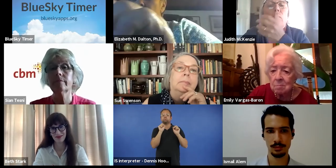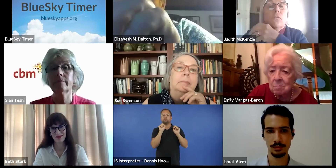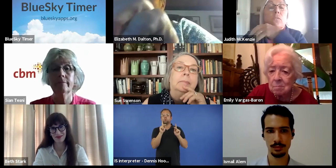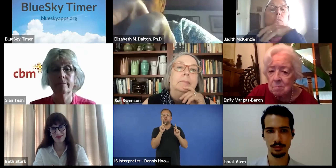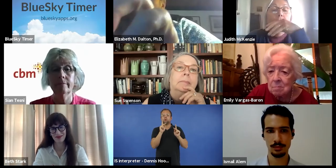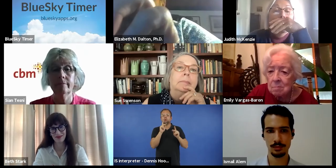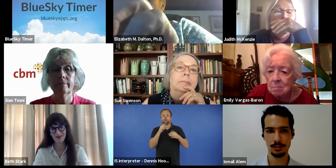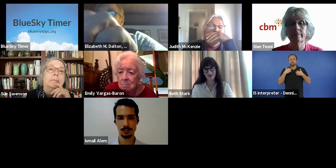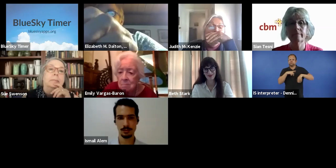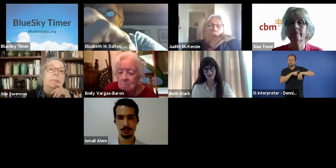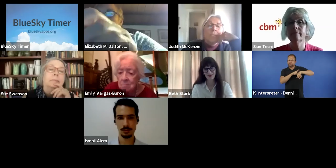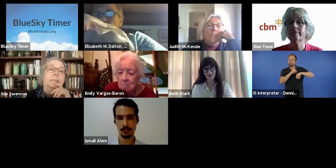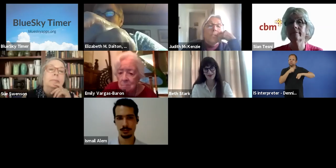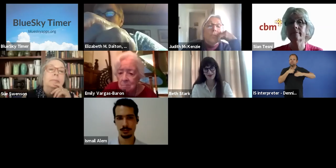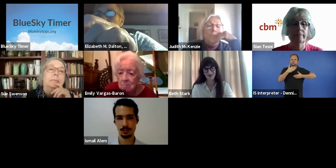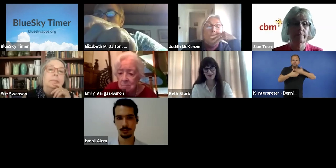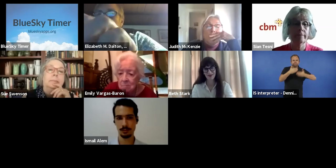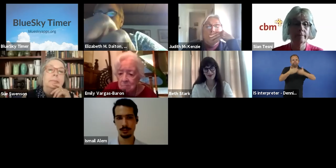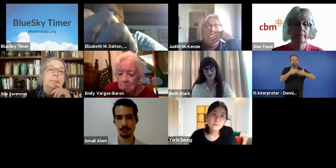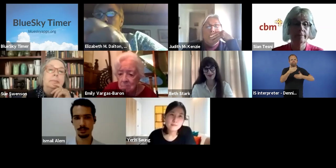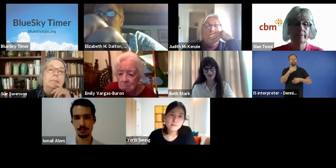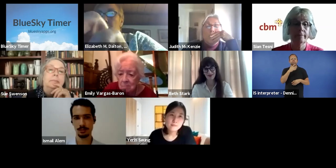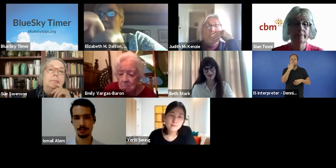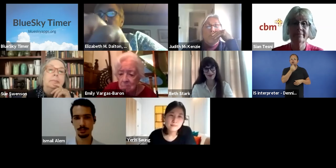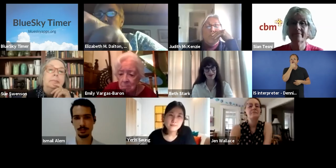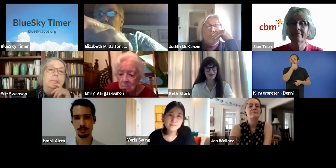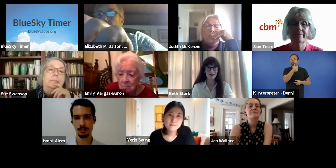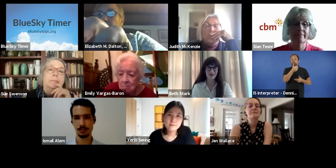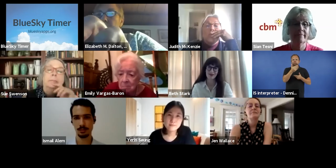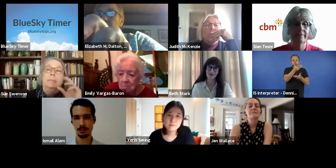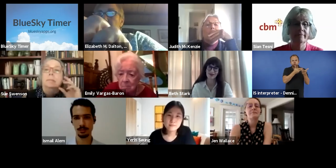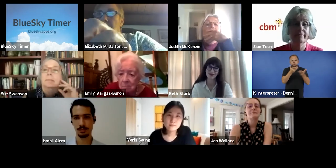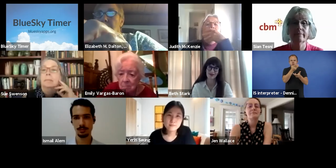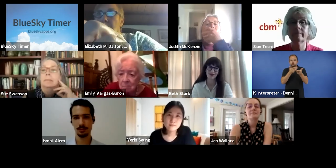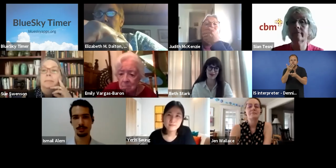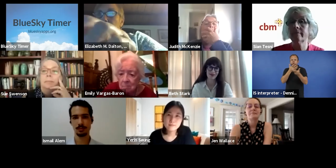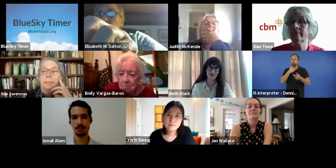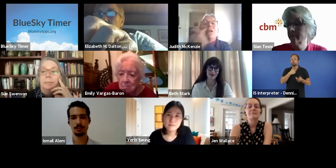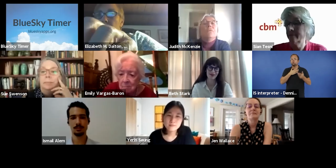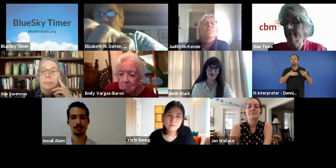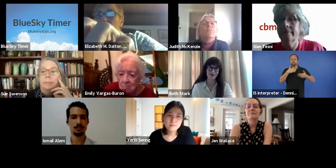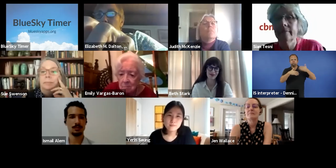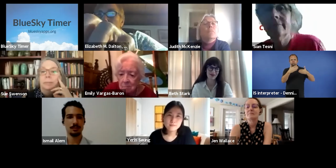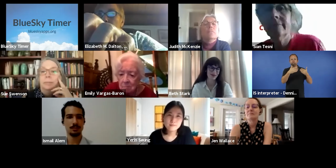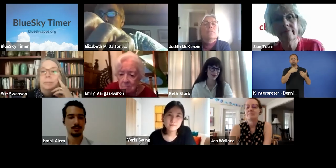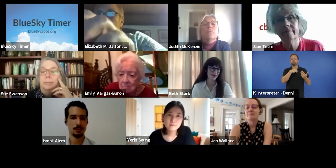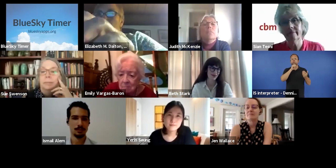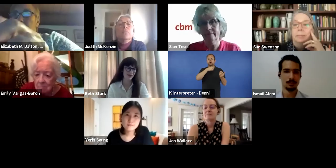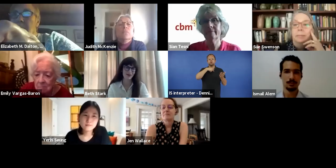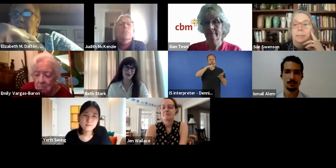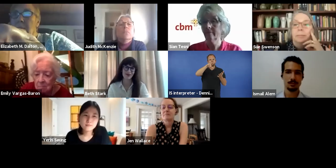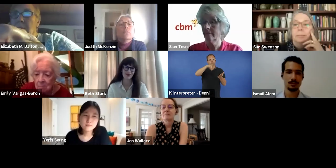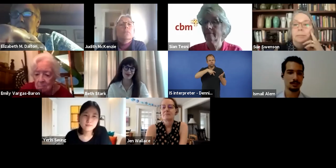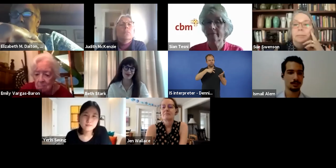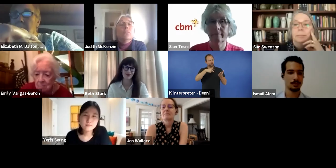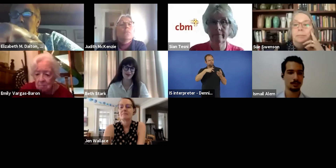come back. But our research group, I believe you guys came back very first. Could we just hear a quick, let's try to keep it to just 1 minute, I guess, so we